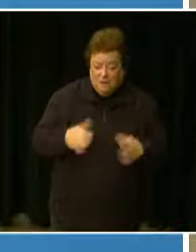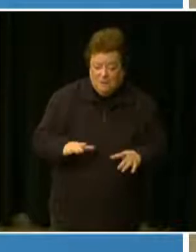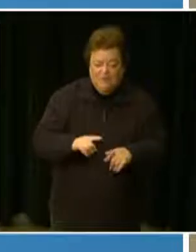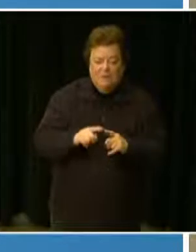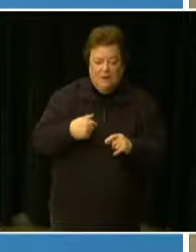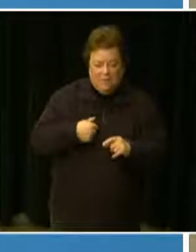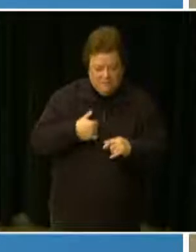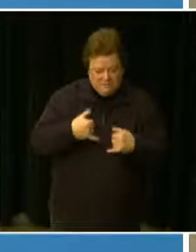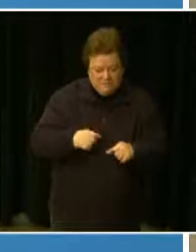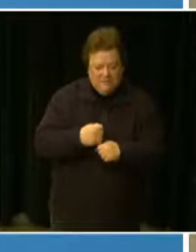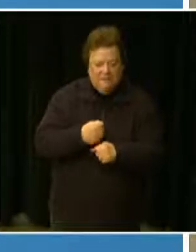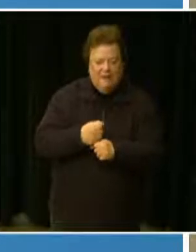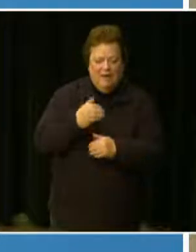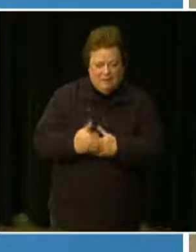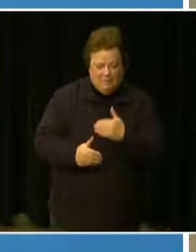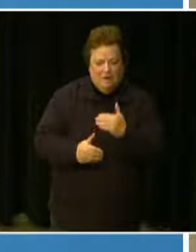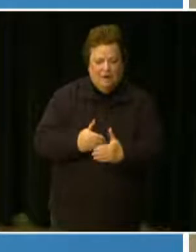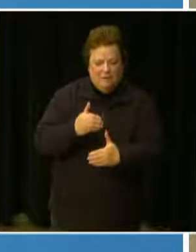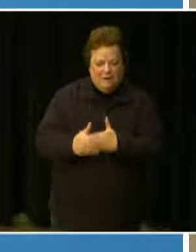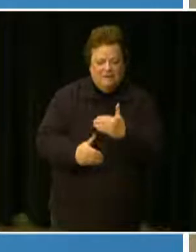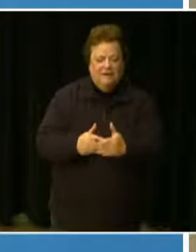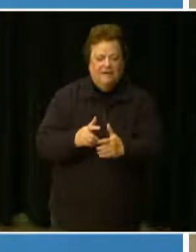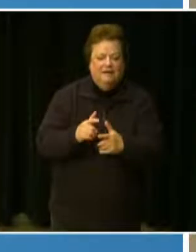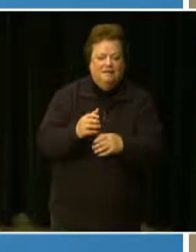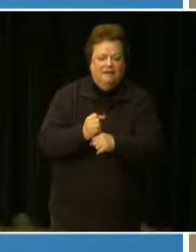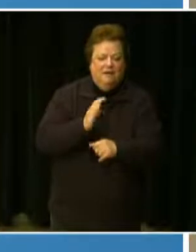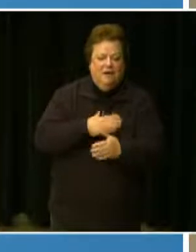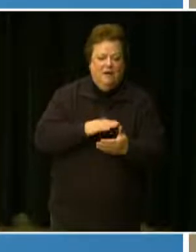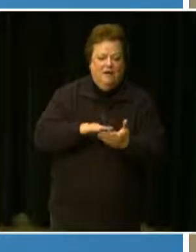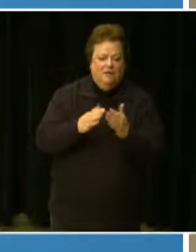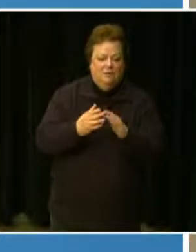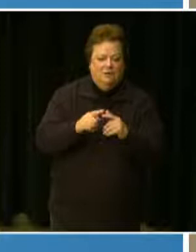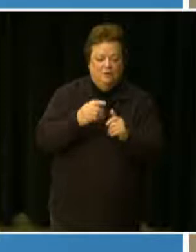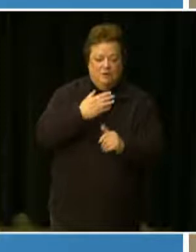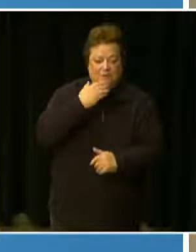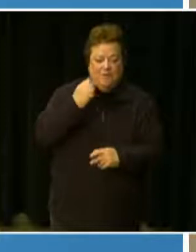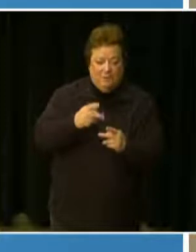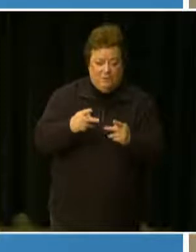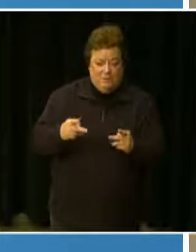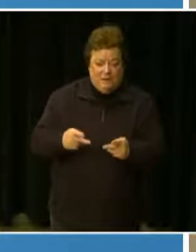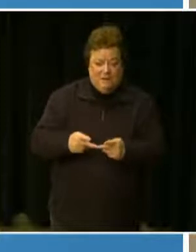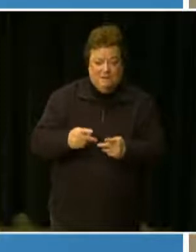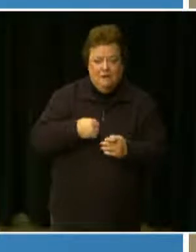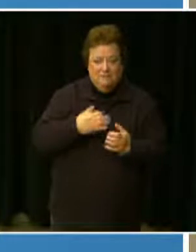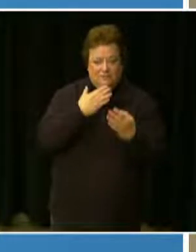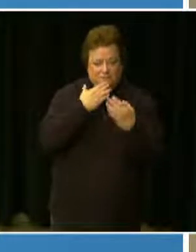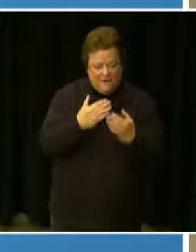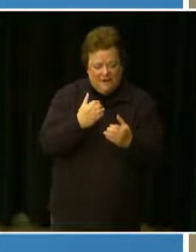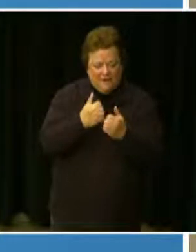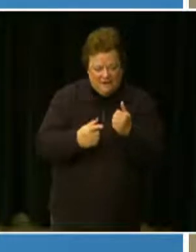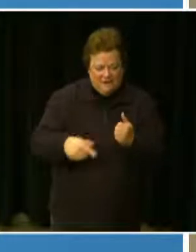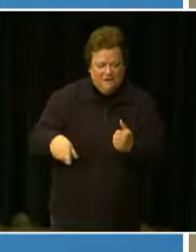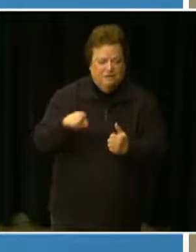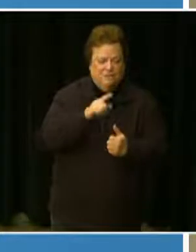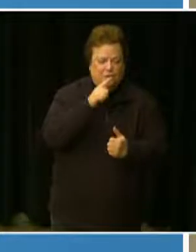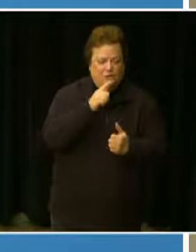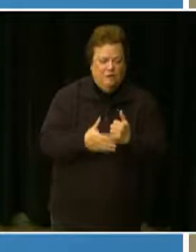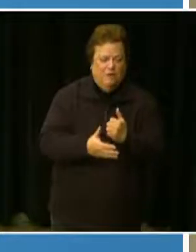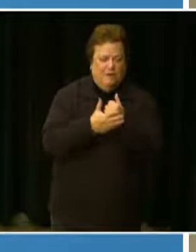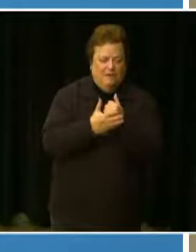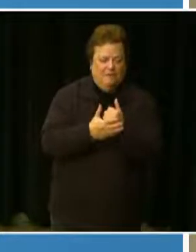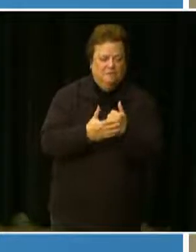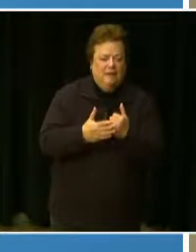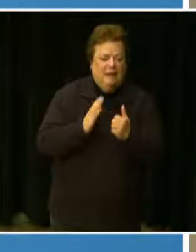progress and getting our community to a better place. I want to say thanks again to each of you who have helped move our